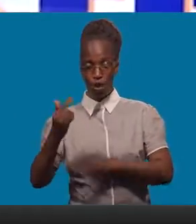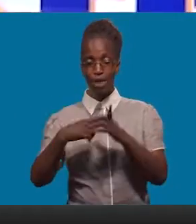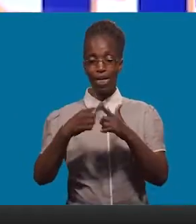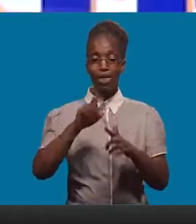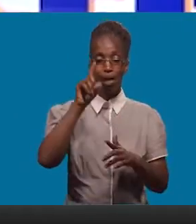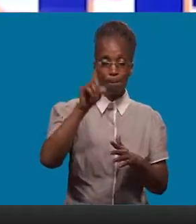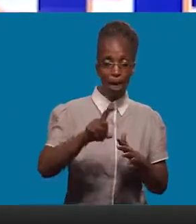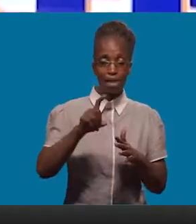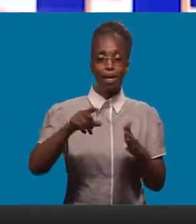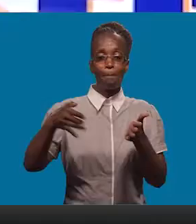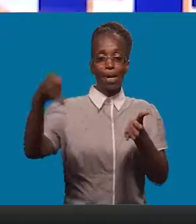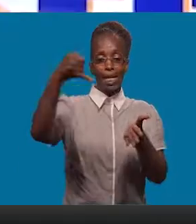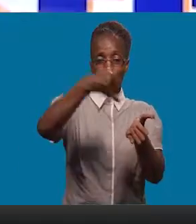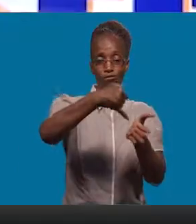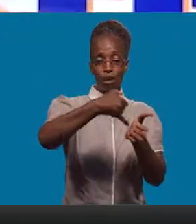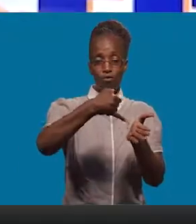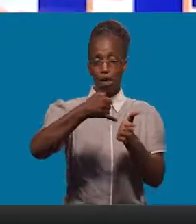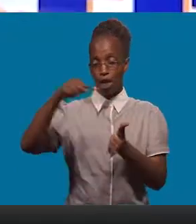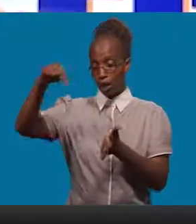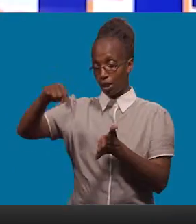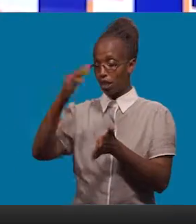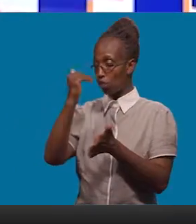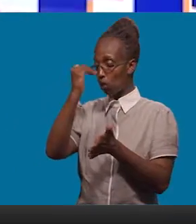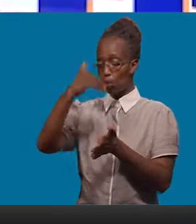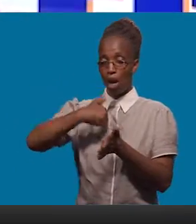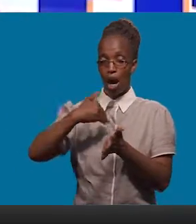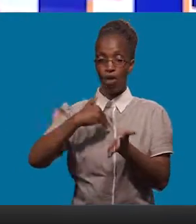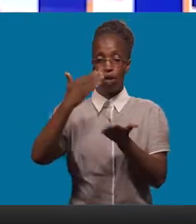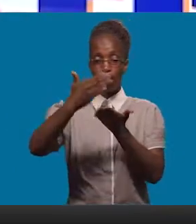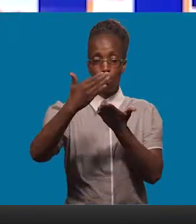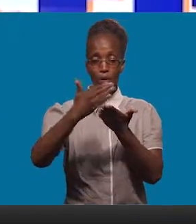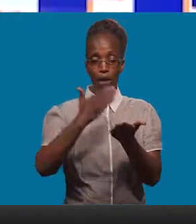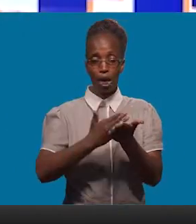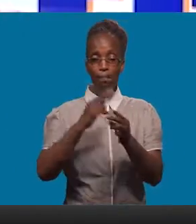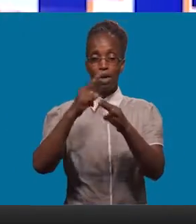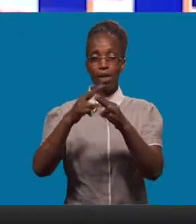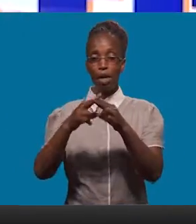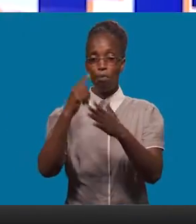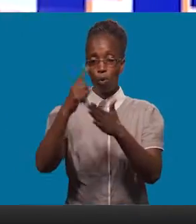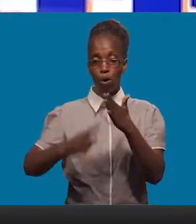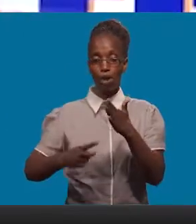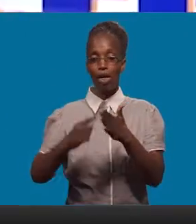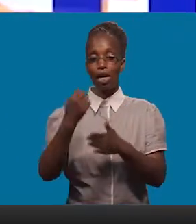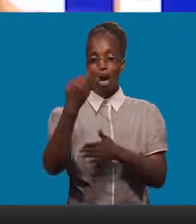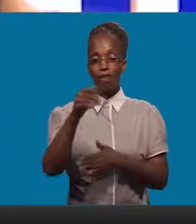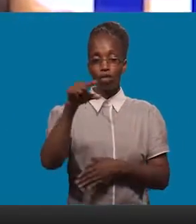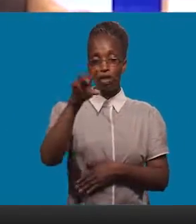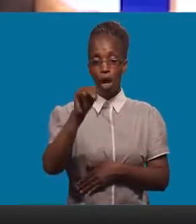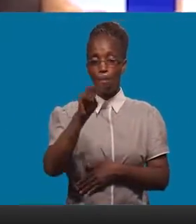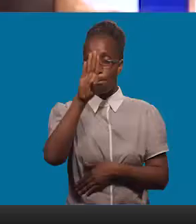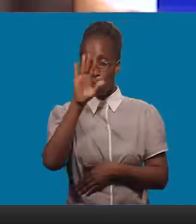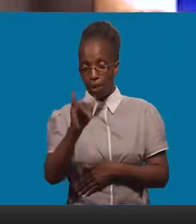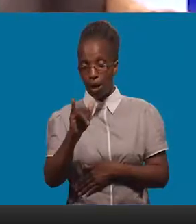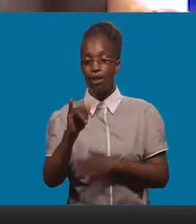we are actually launching this program. It's a program launch which is called Us to NFGM by Children, where we are engaging